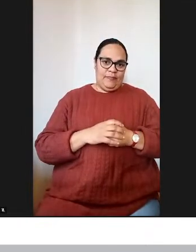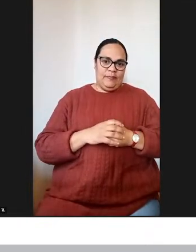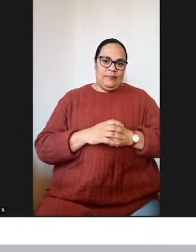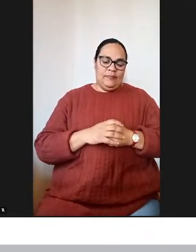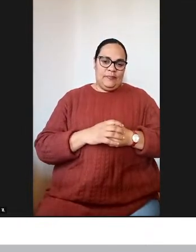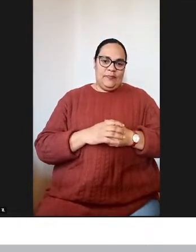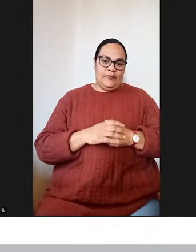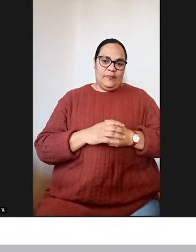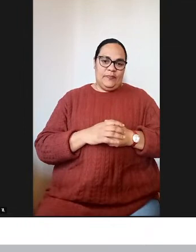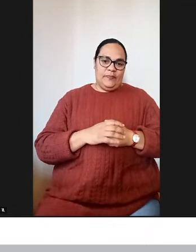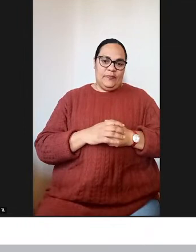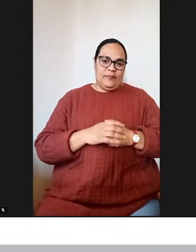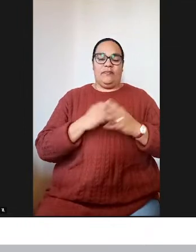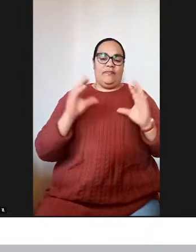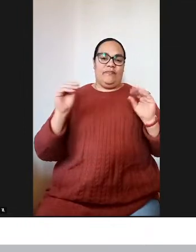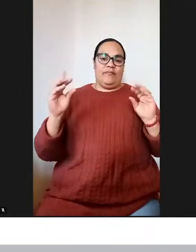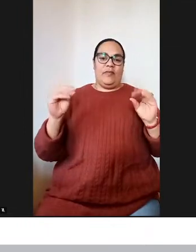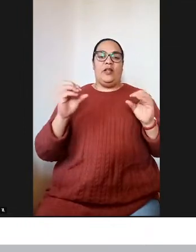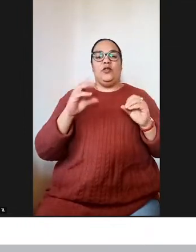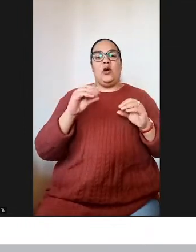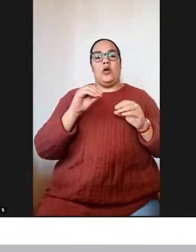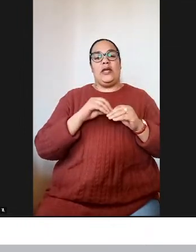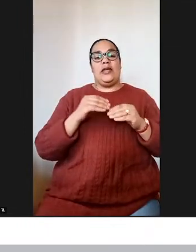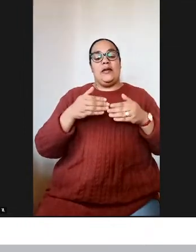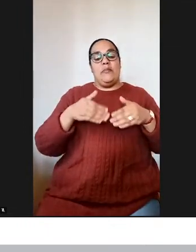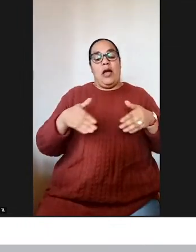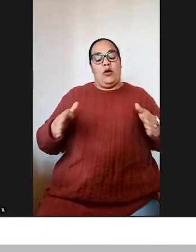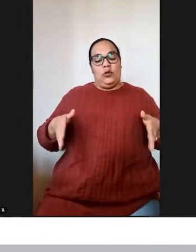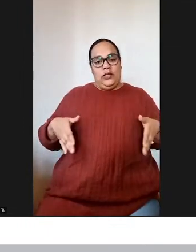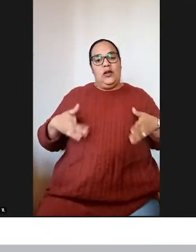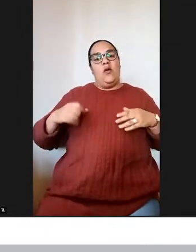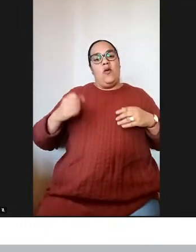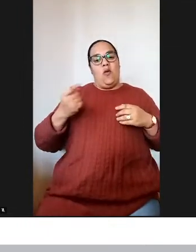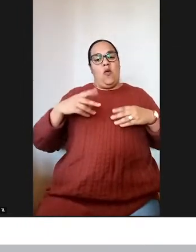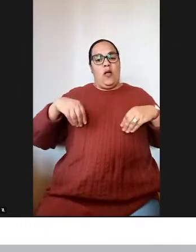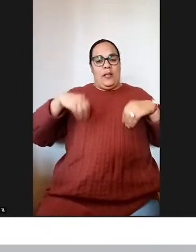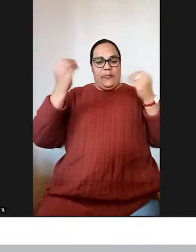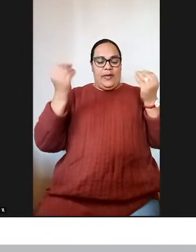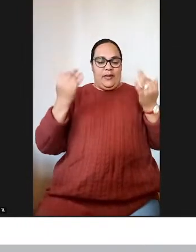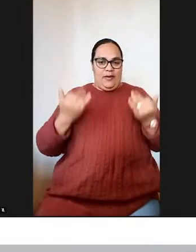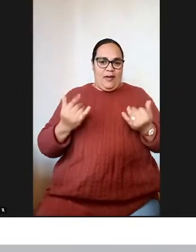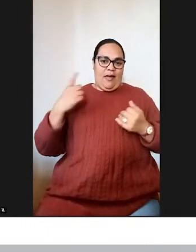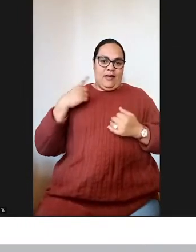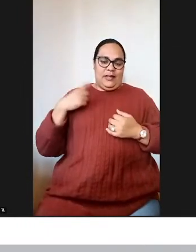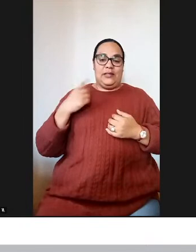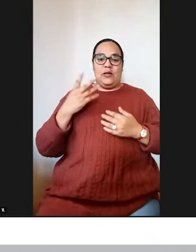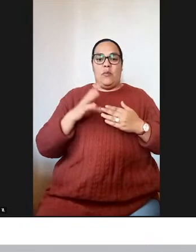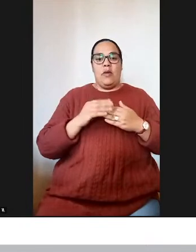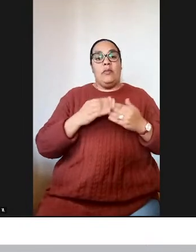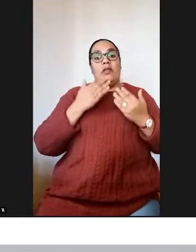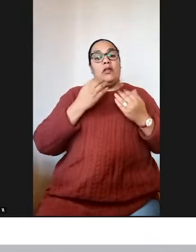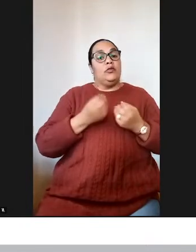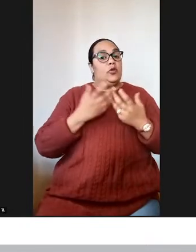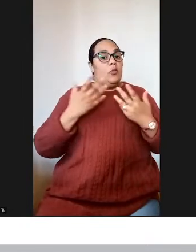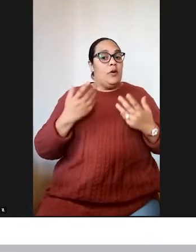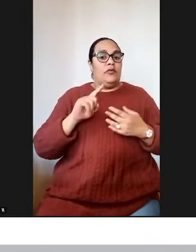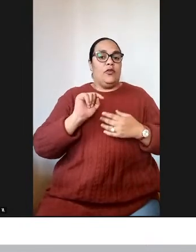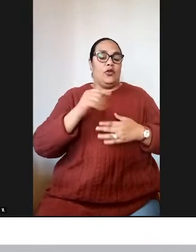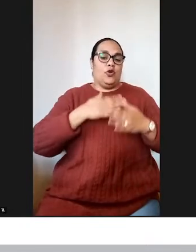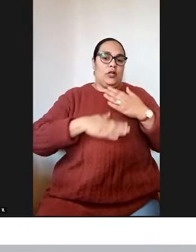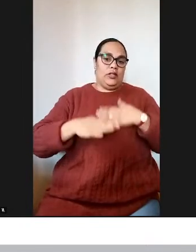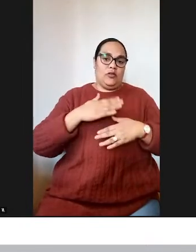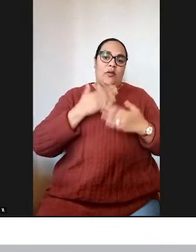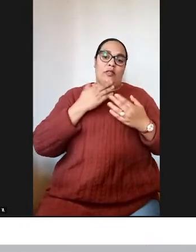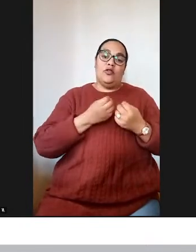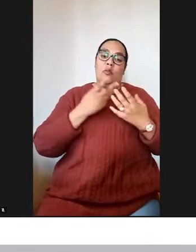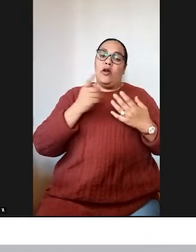Thank you. Within the boundaries, we are all grown-ups. Members, thank you so much for your indulgence. Thank you so